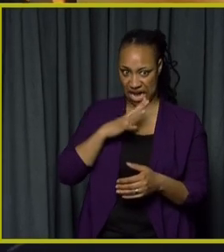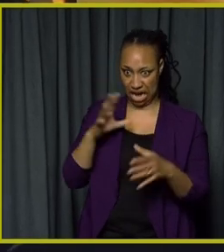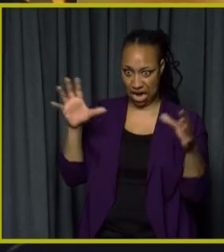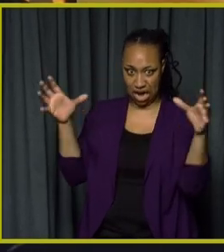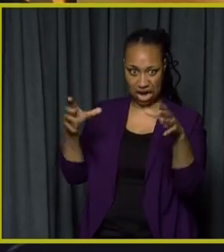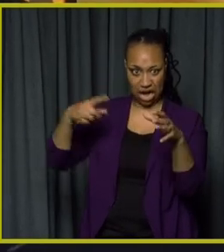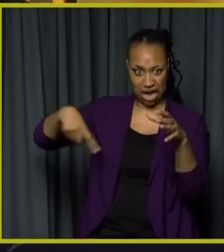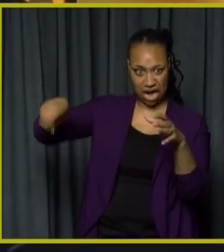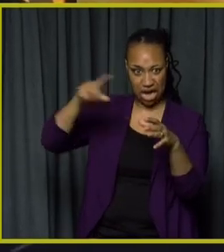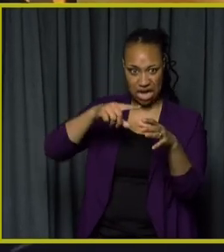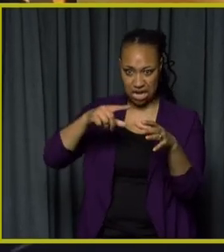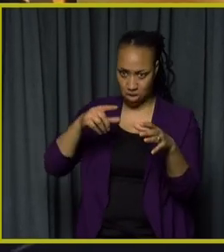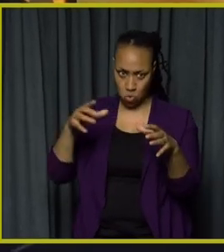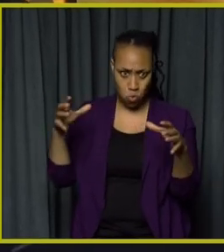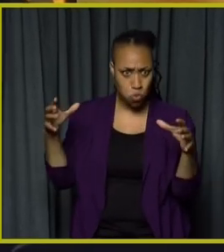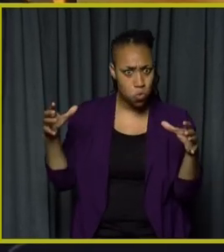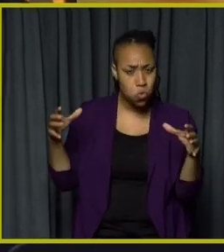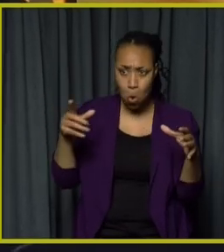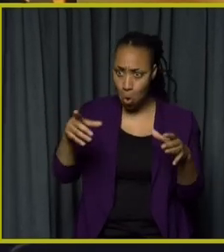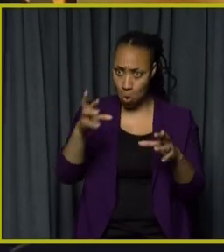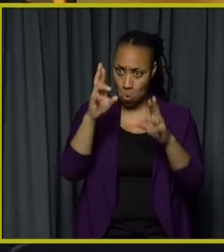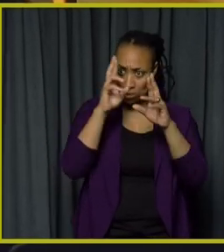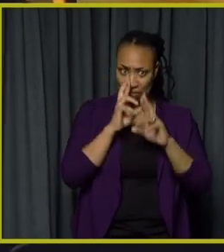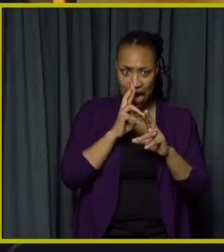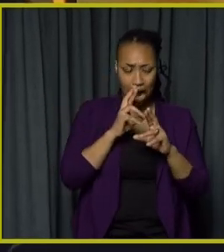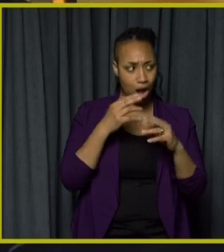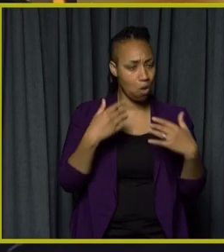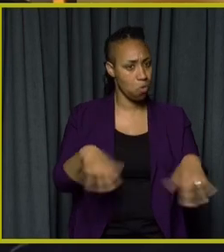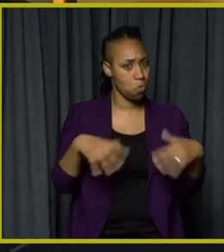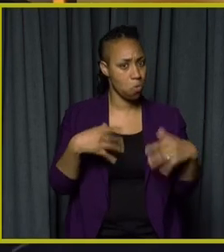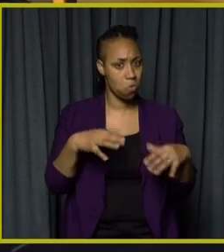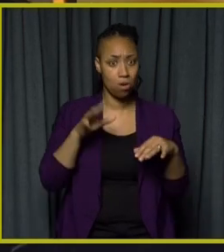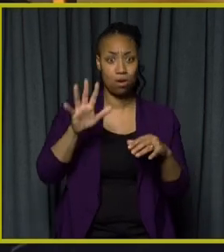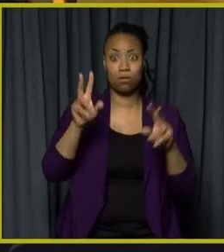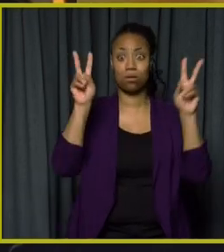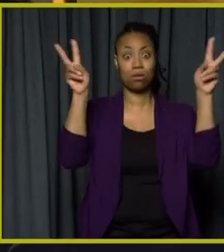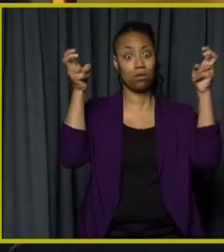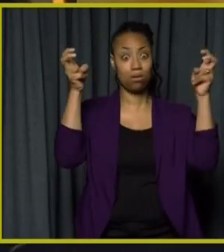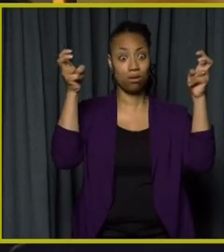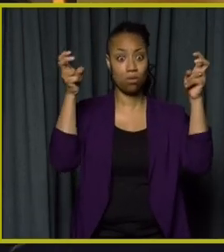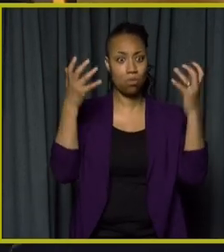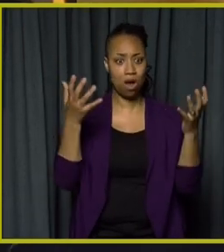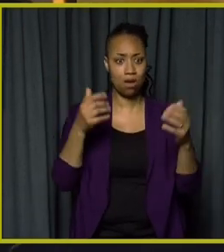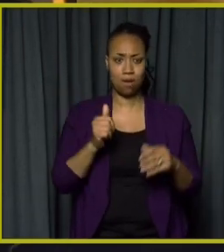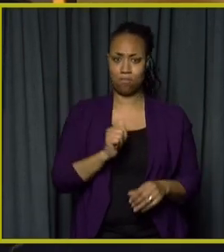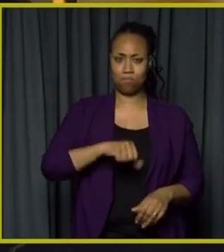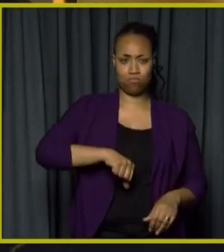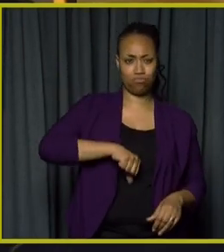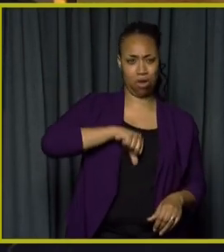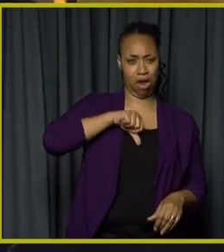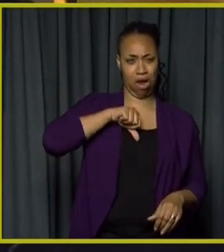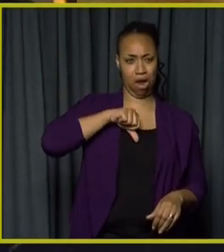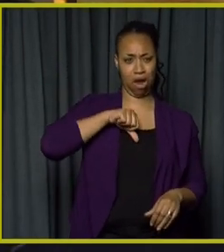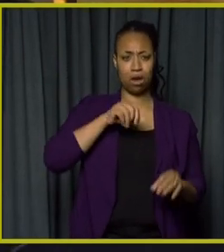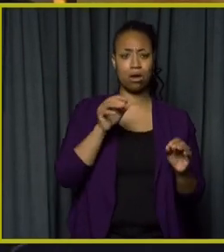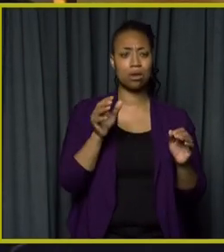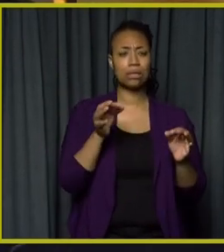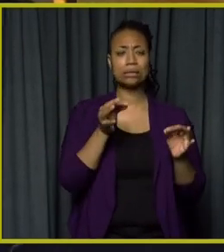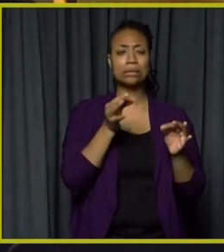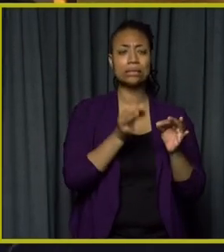The slogan was proud, simple, and defiant. I am a